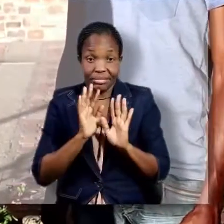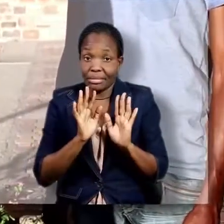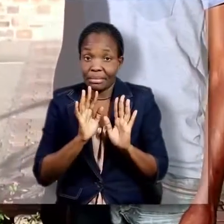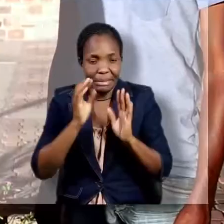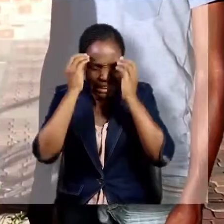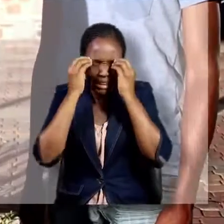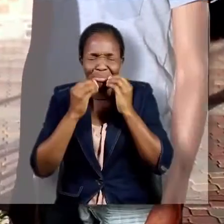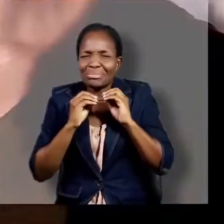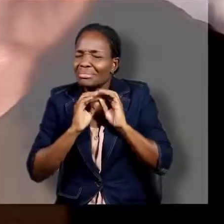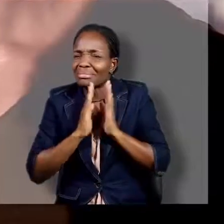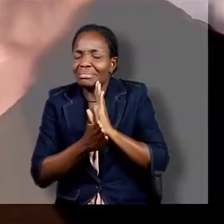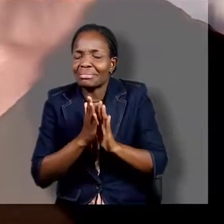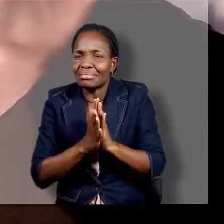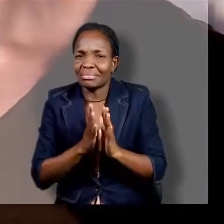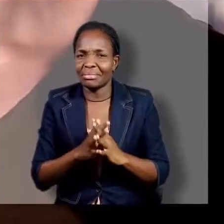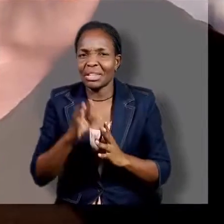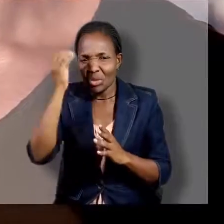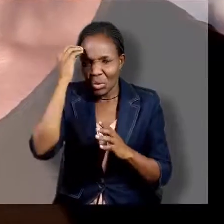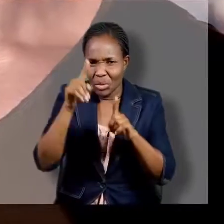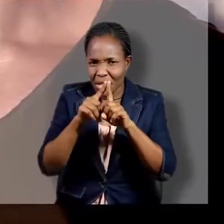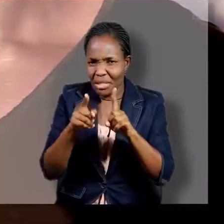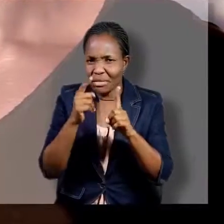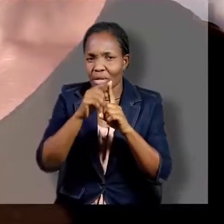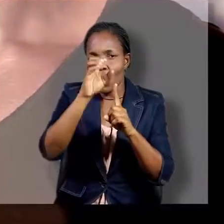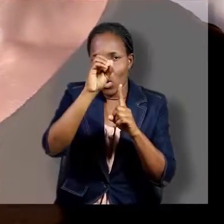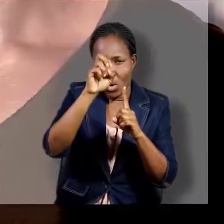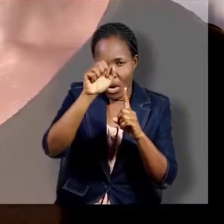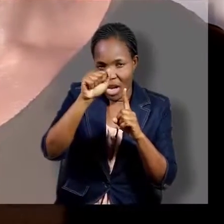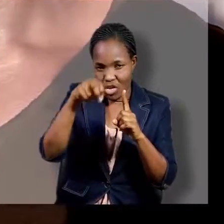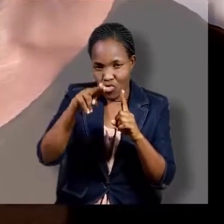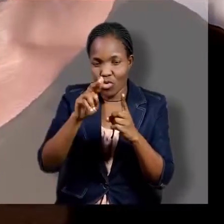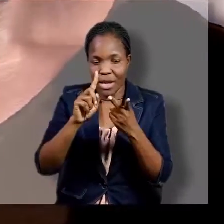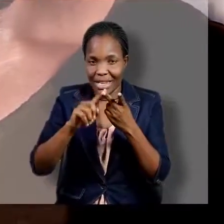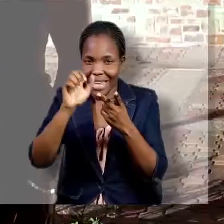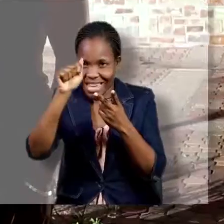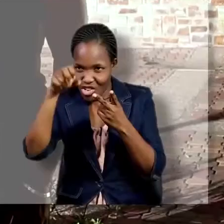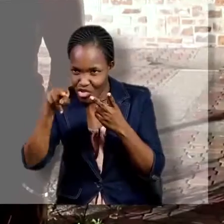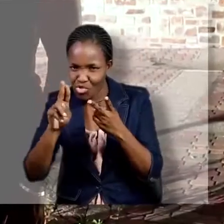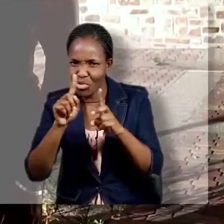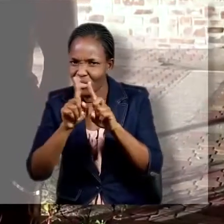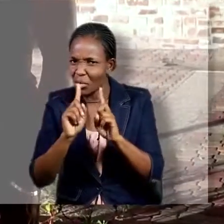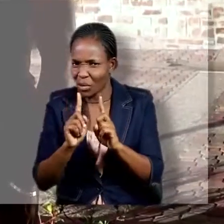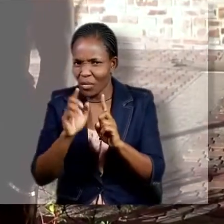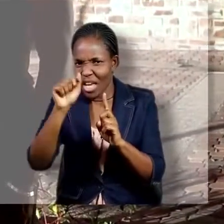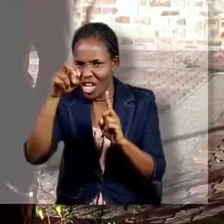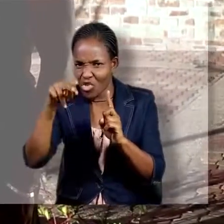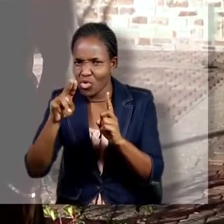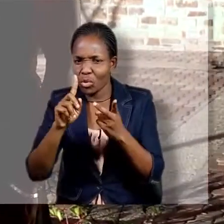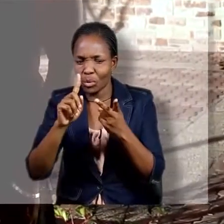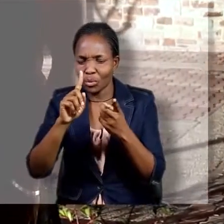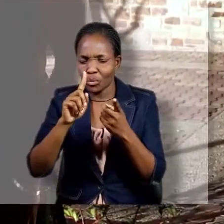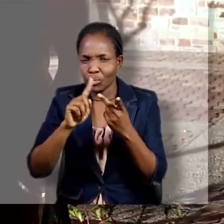don't know anything about it. Do you know the difference between OAU and AU? I know the AU stands